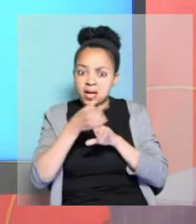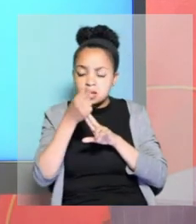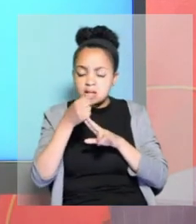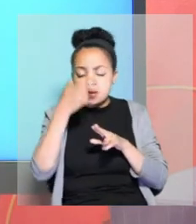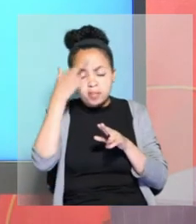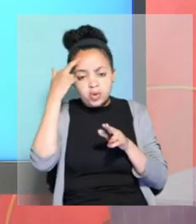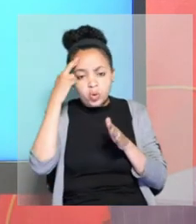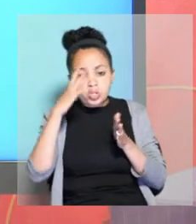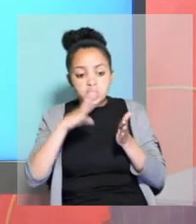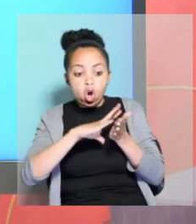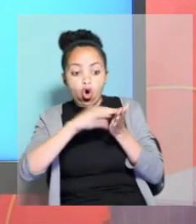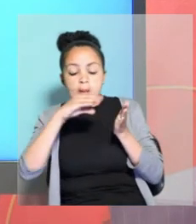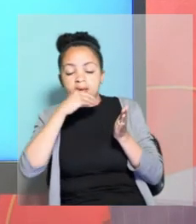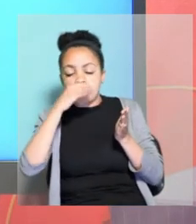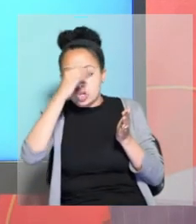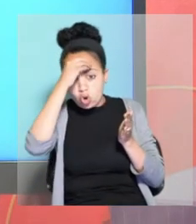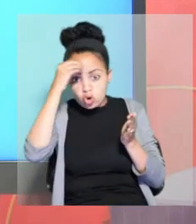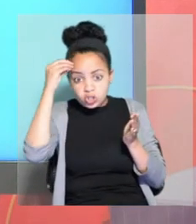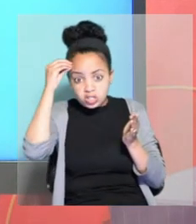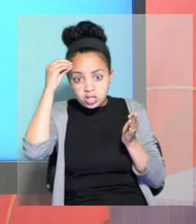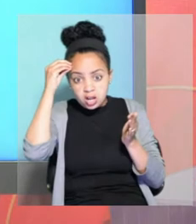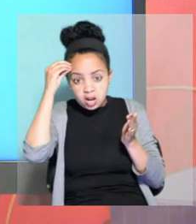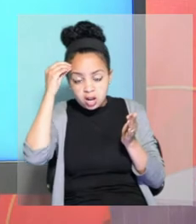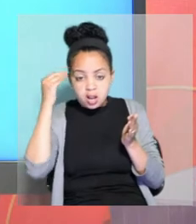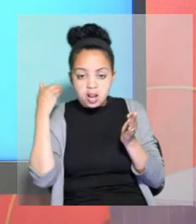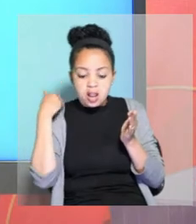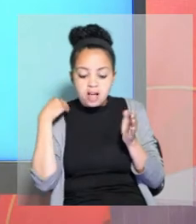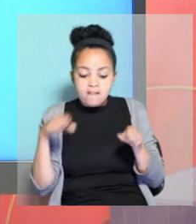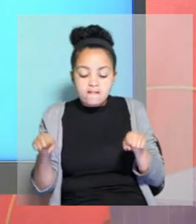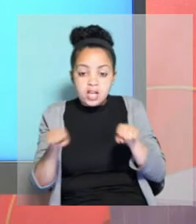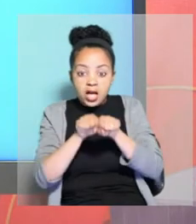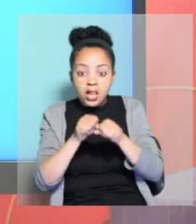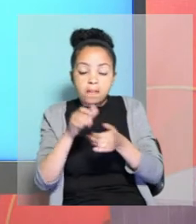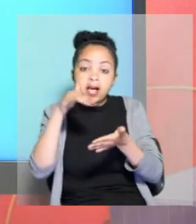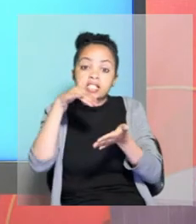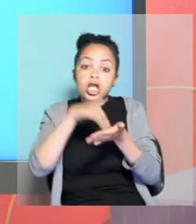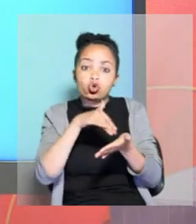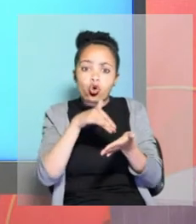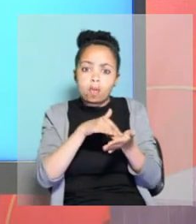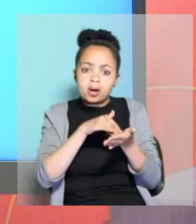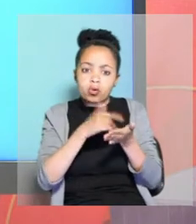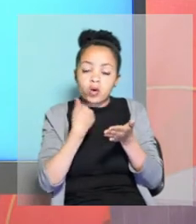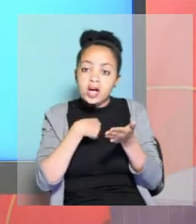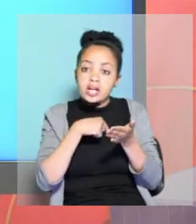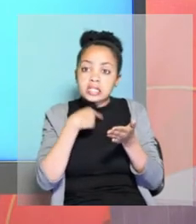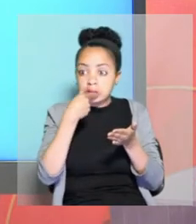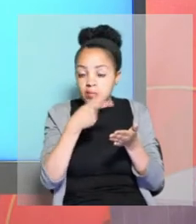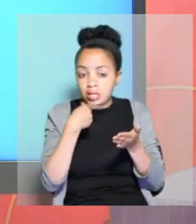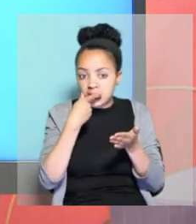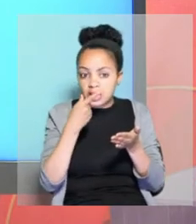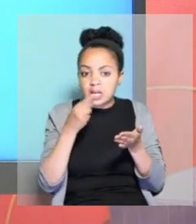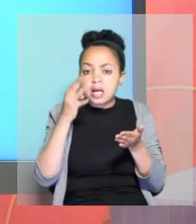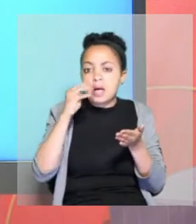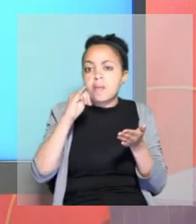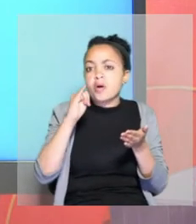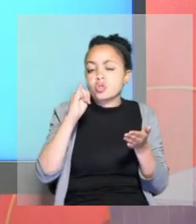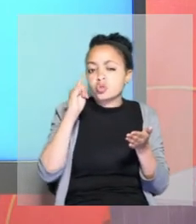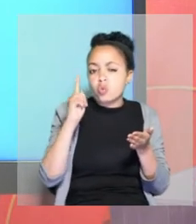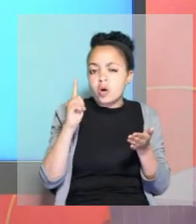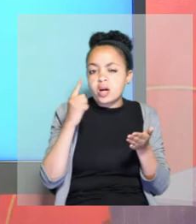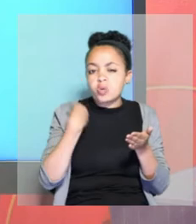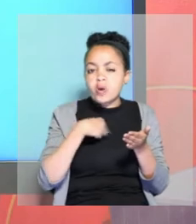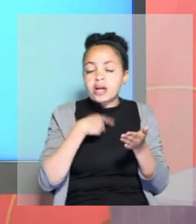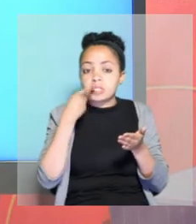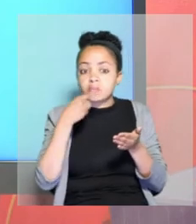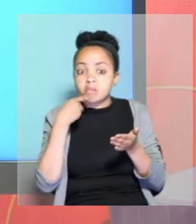copy in the original become held together by centromere when you are speaking about music one we are